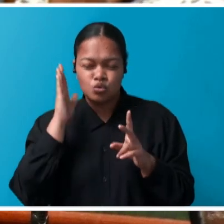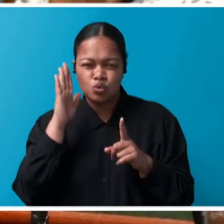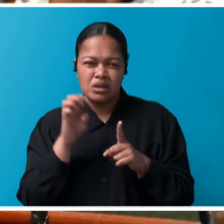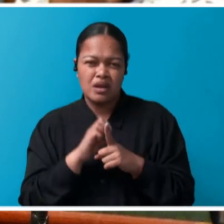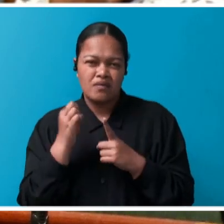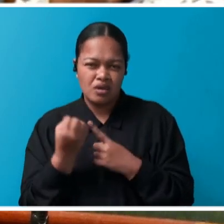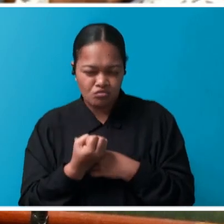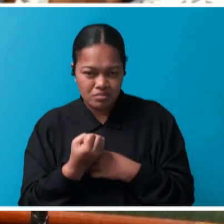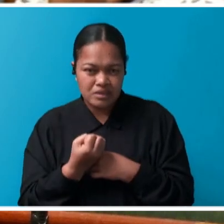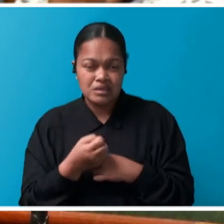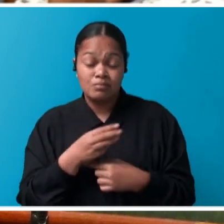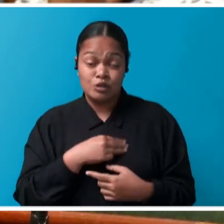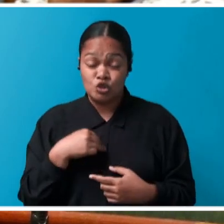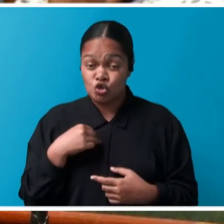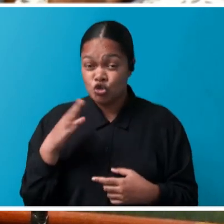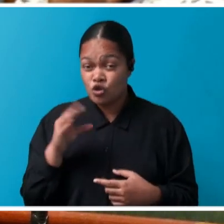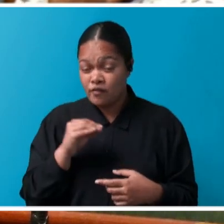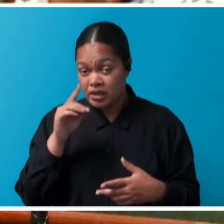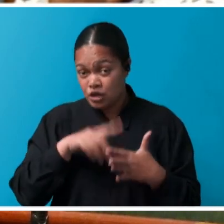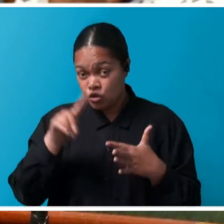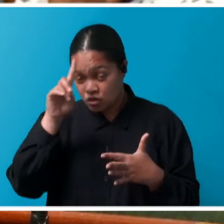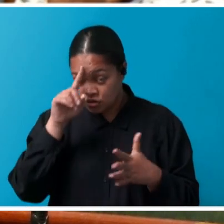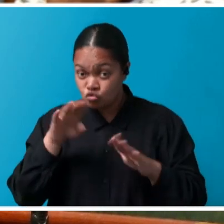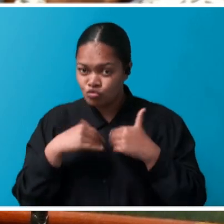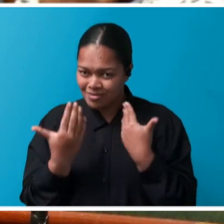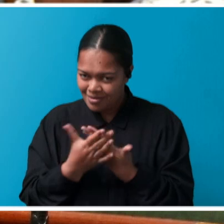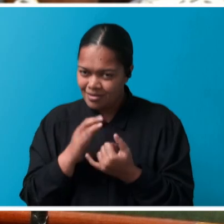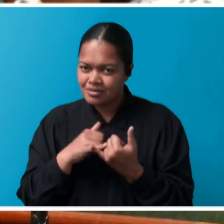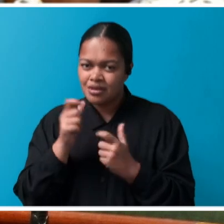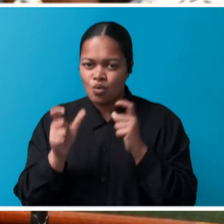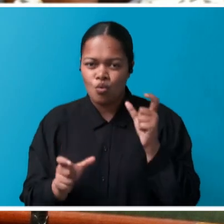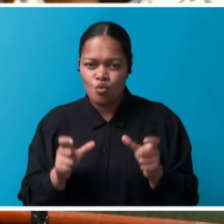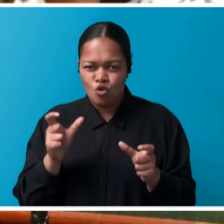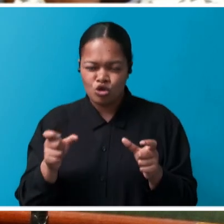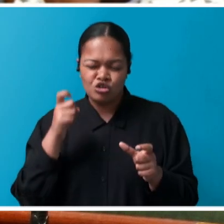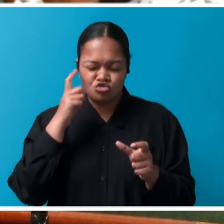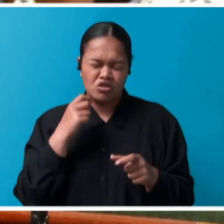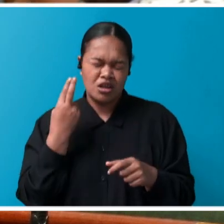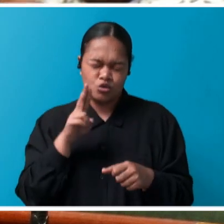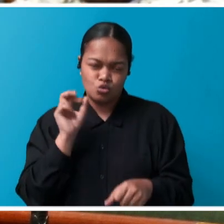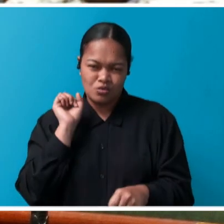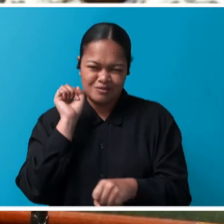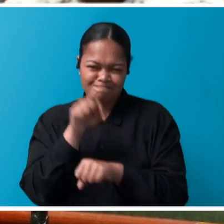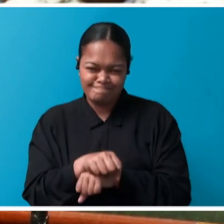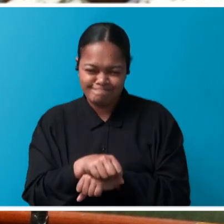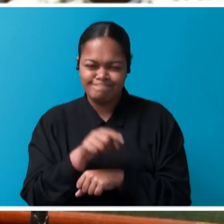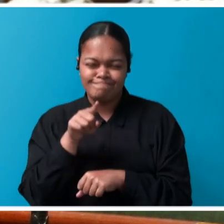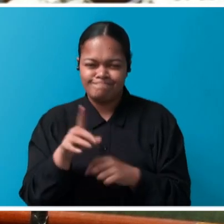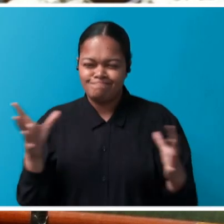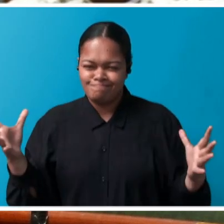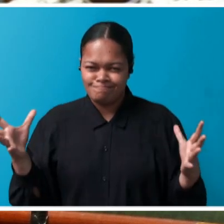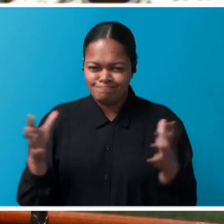sir, the Ministry of Education, together with stakeholders, are combating the rising dropout rates through